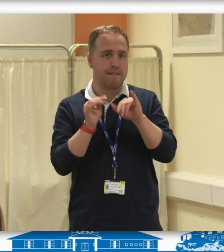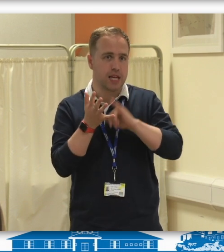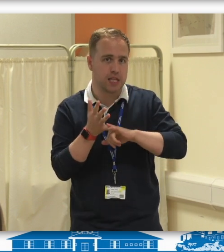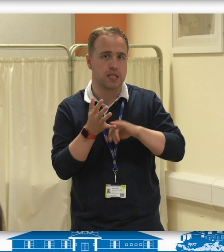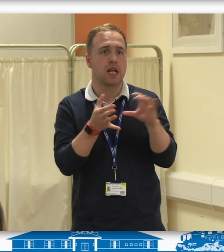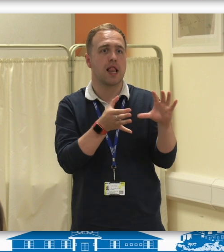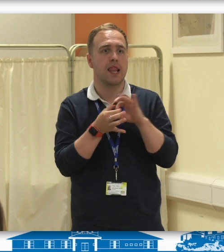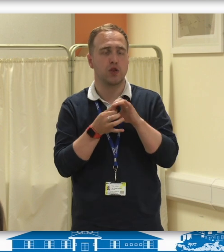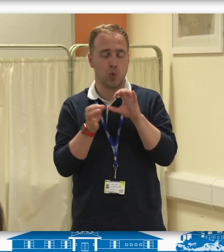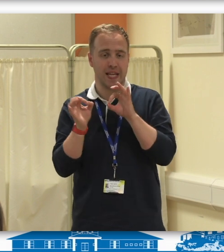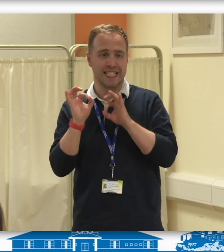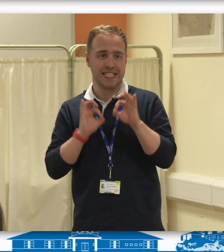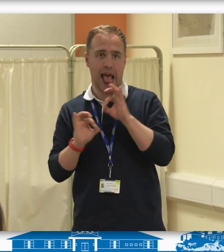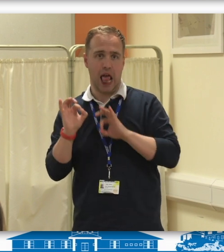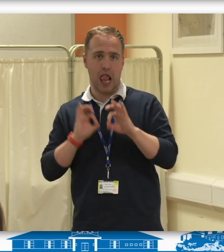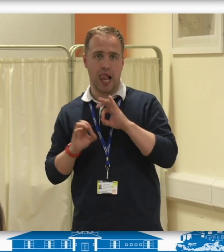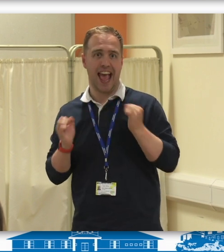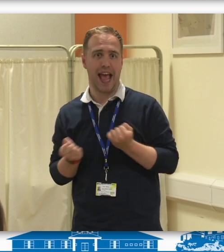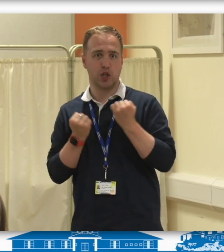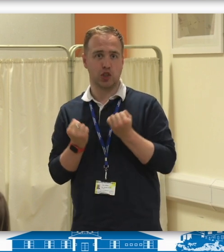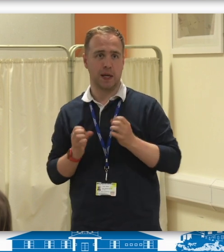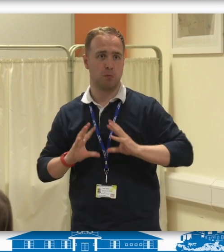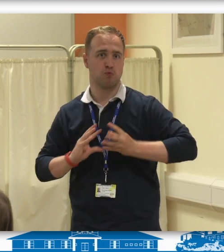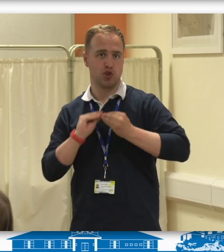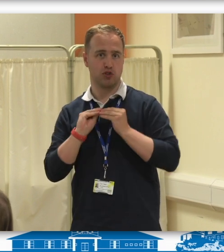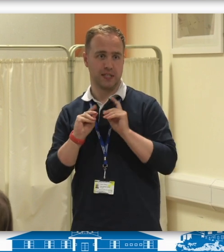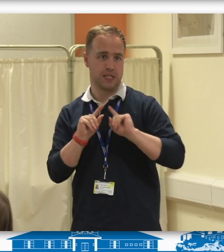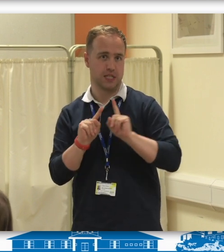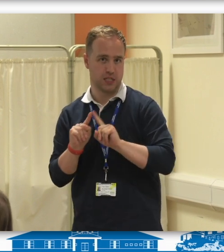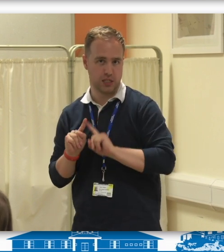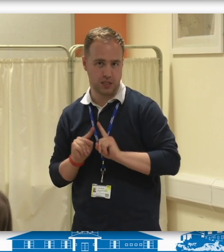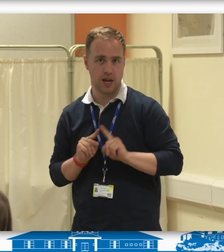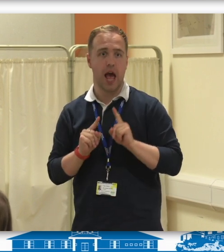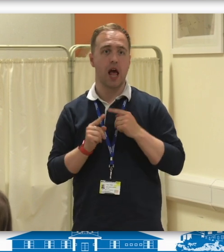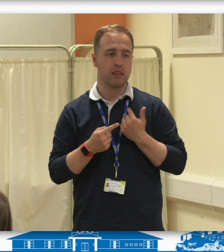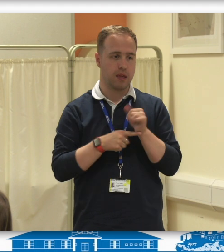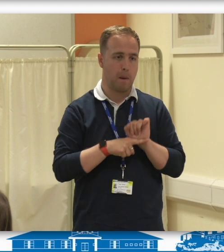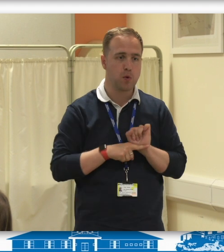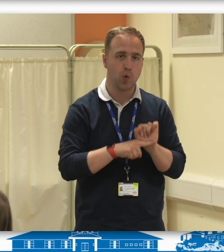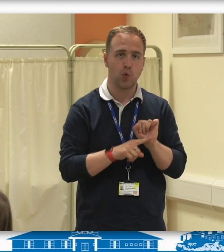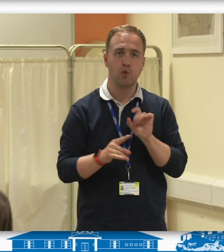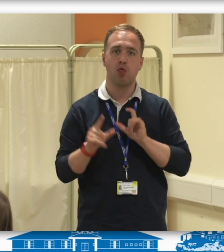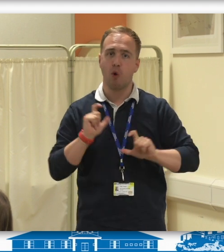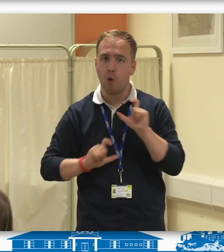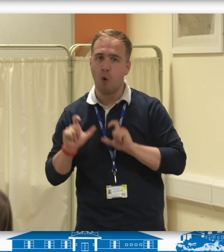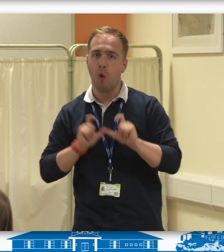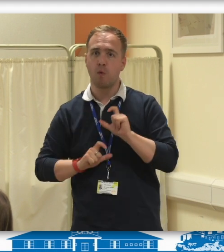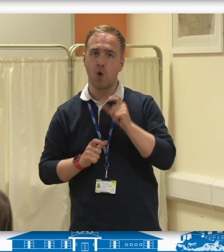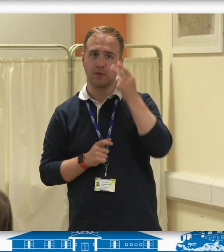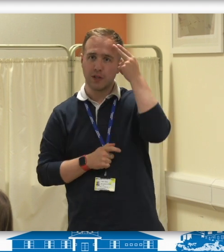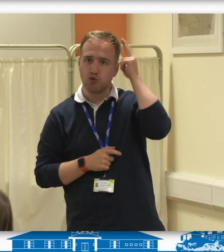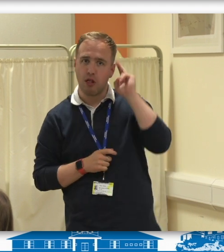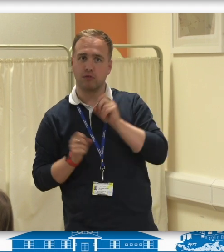to defective cellular energy production and the dysfunction of immune, hormonal, and neurological